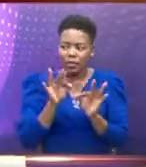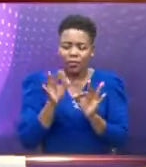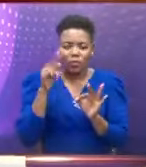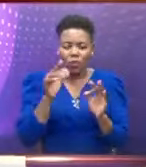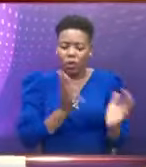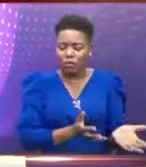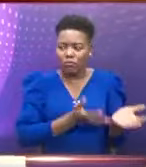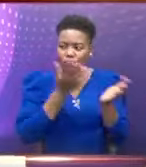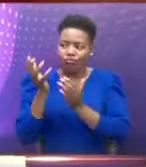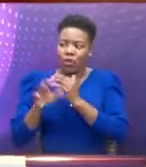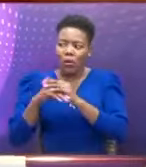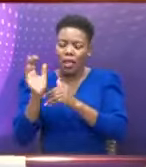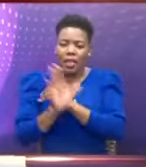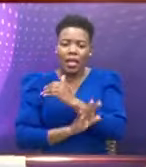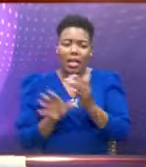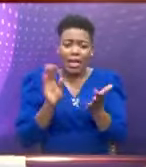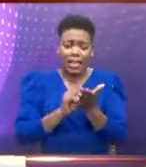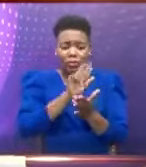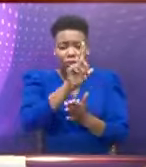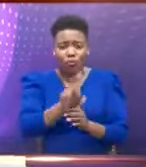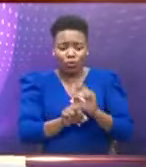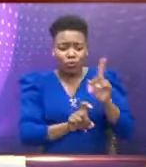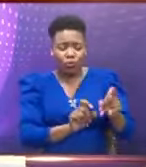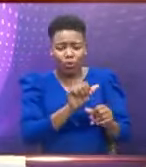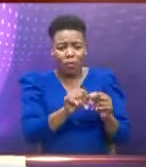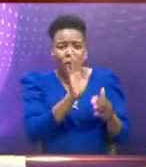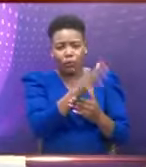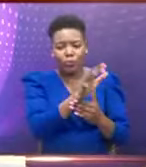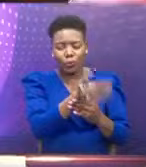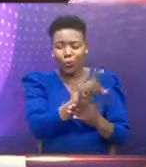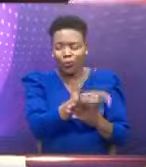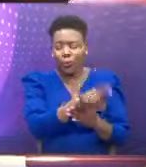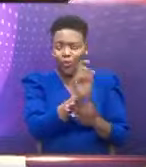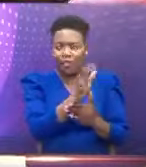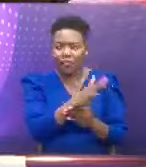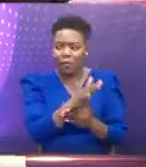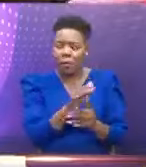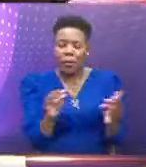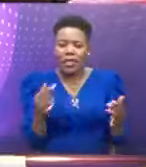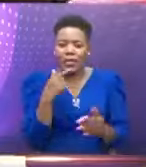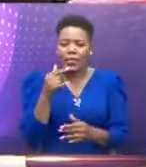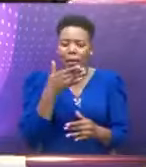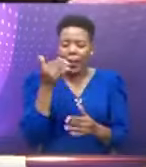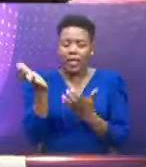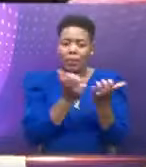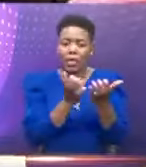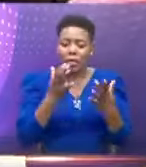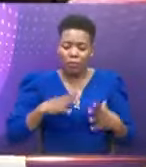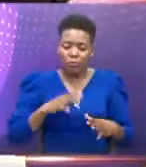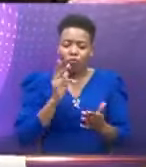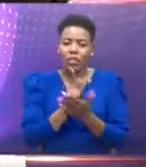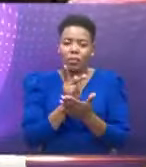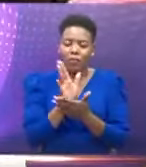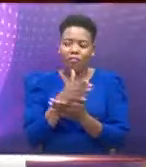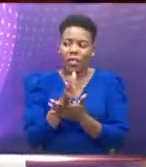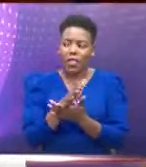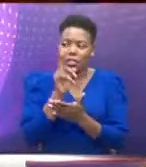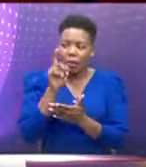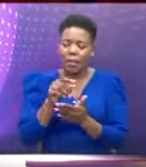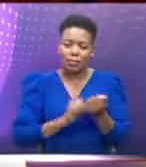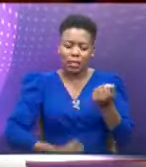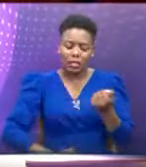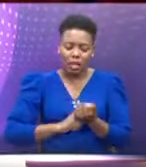export. Weche mag lupo kod andnam, jo wacho ni jo lupo kod jo ala, winjore o mikony mabiro medo gi mijingo, e tijgi masani